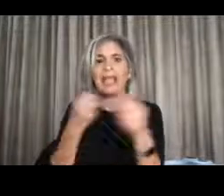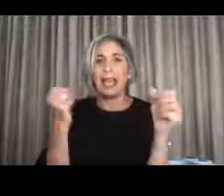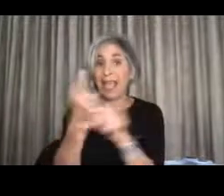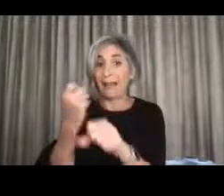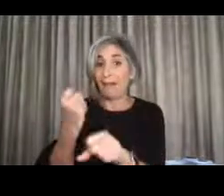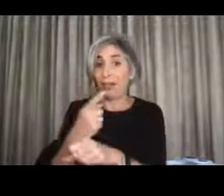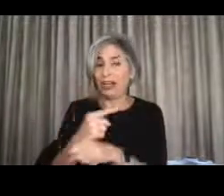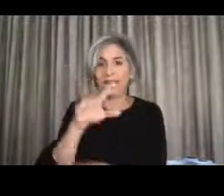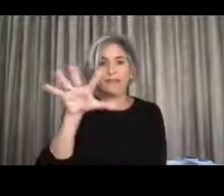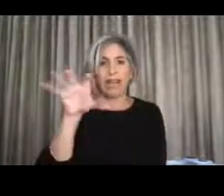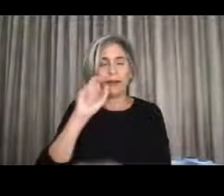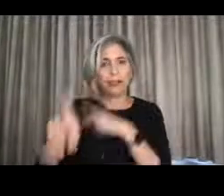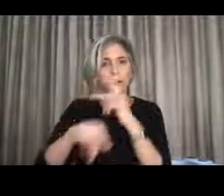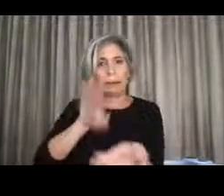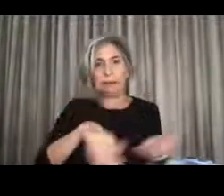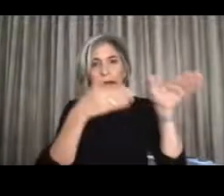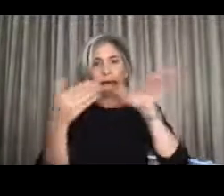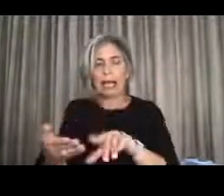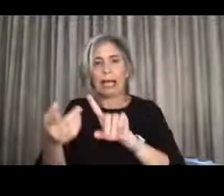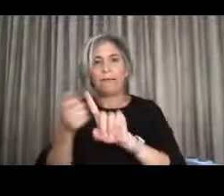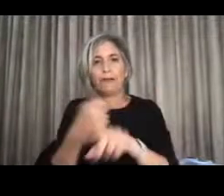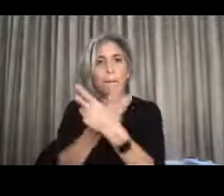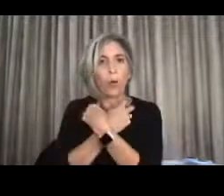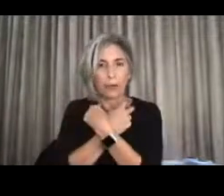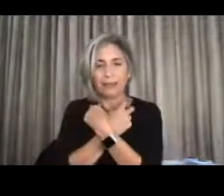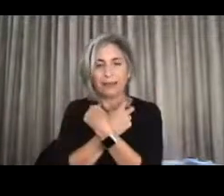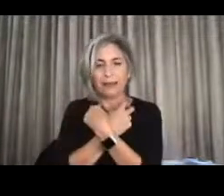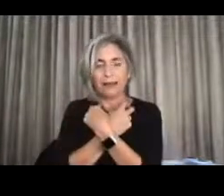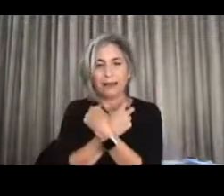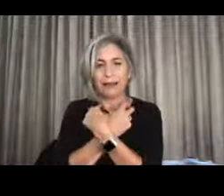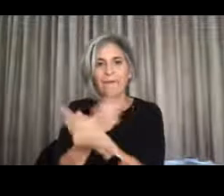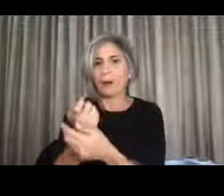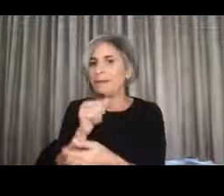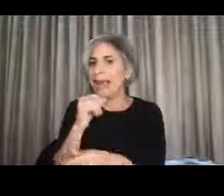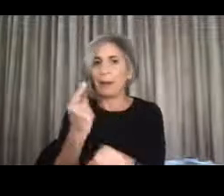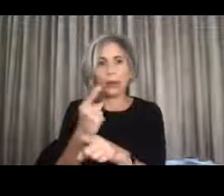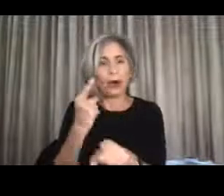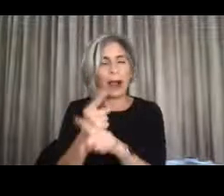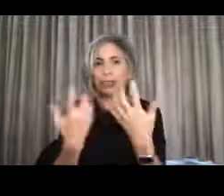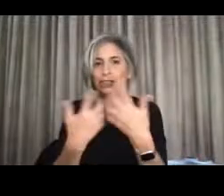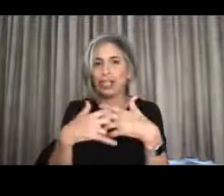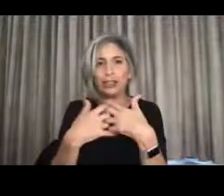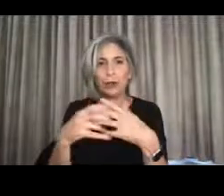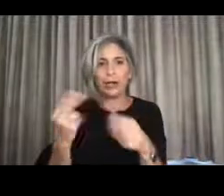people die from carbon monoxide poisoning because of improper generator use.